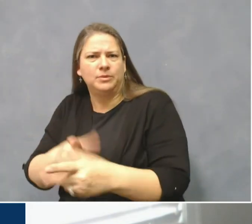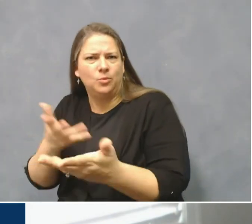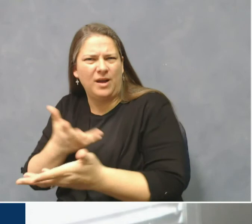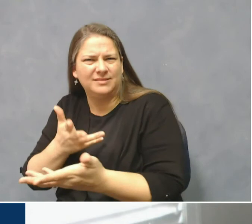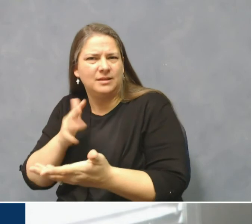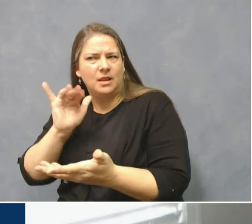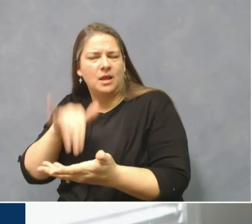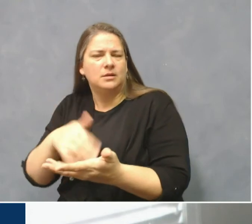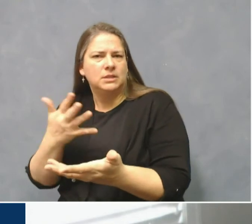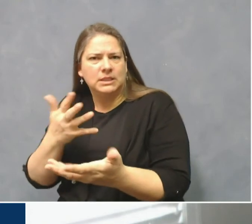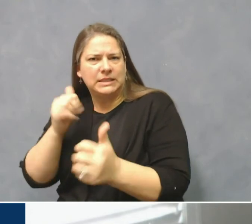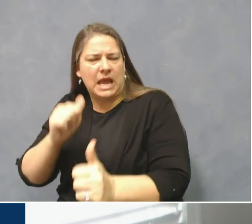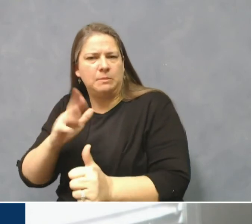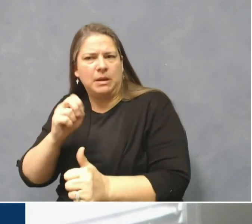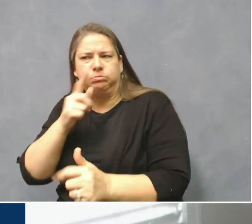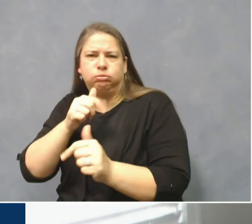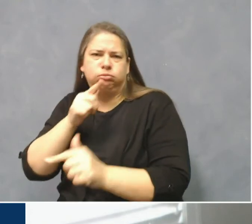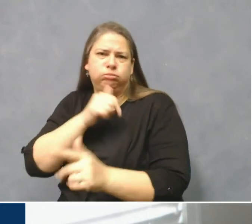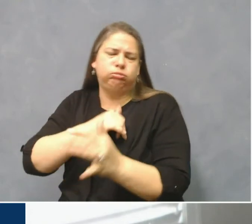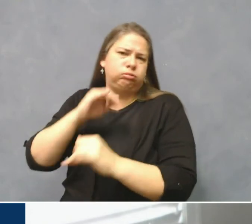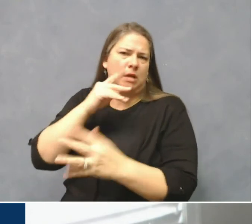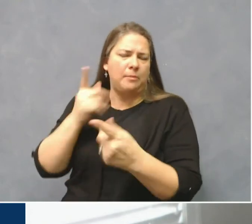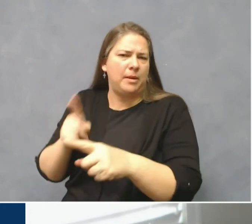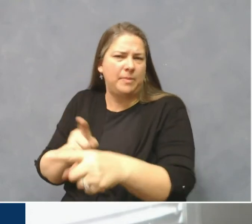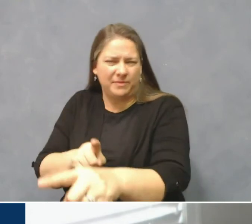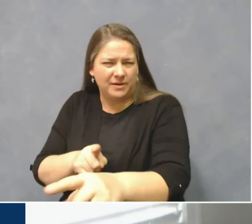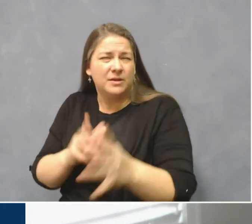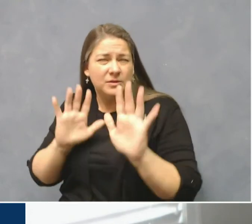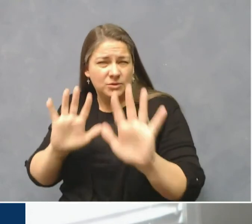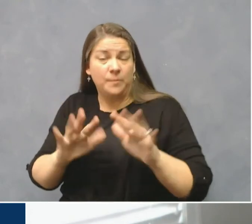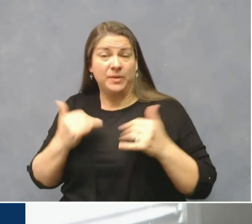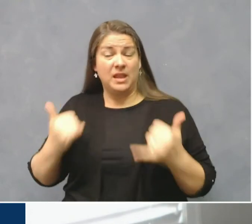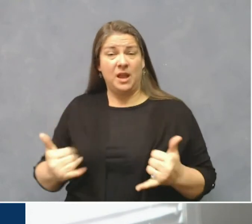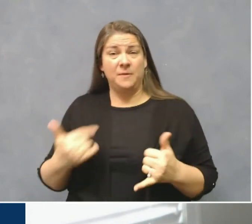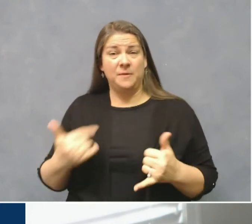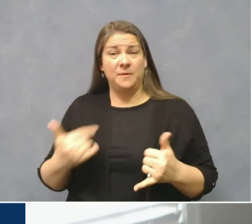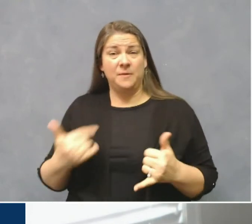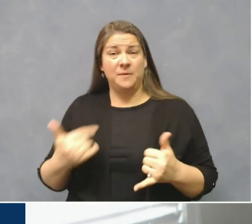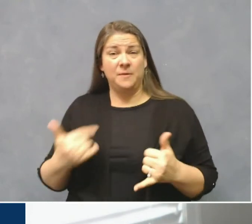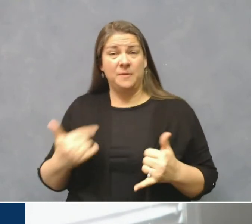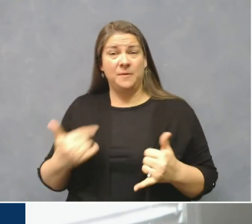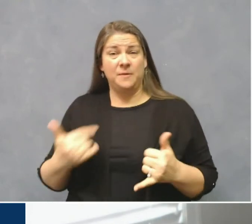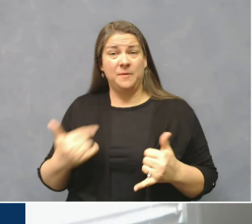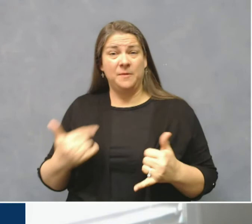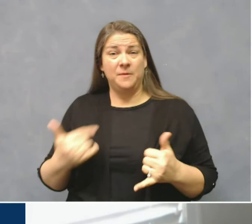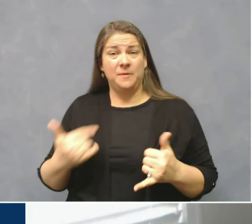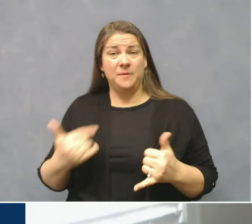to get this under control, get through the next few months with the cold weather, the indoor activity,